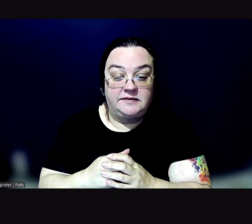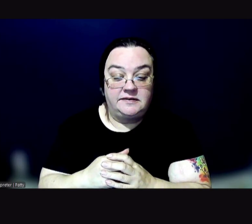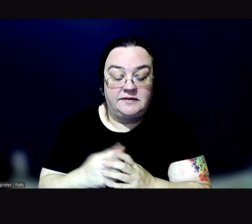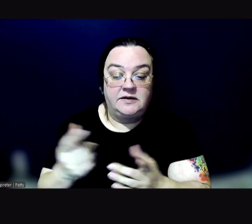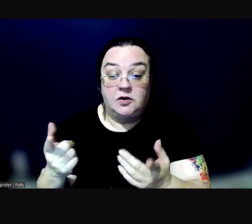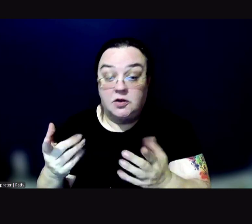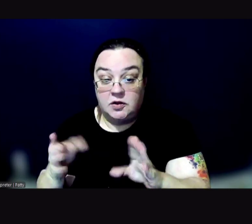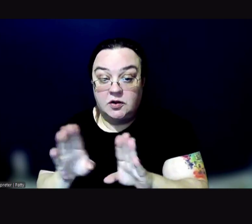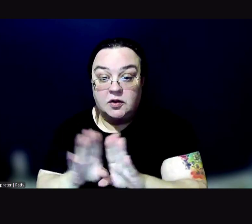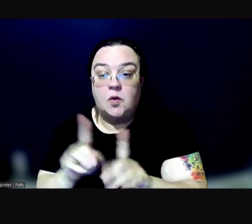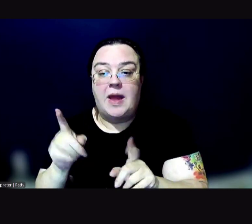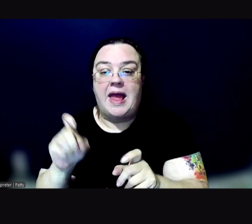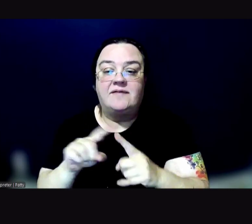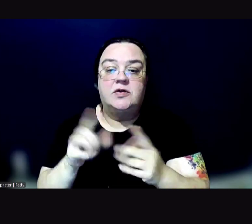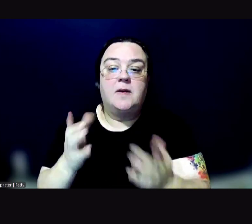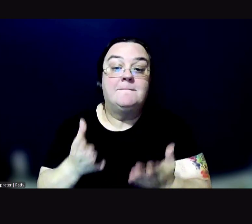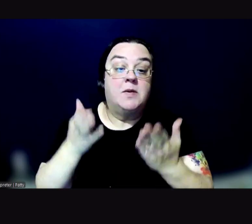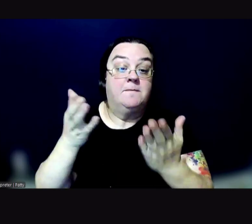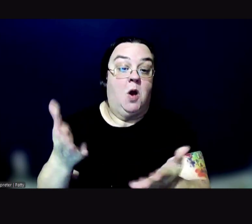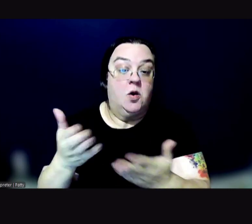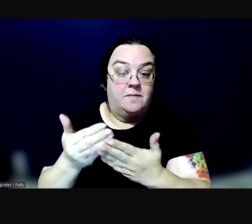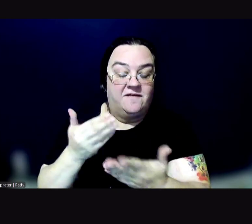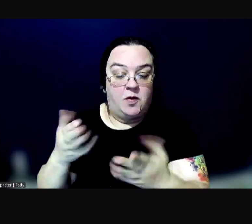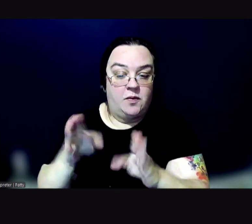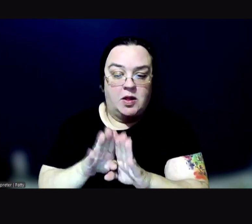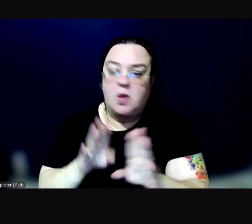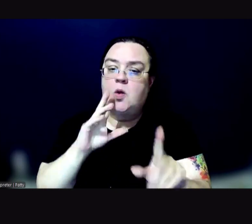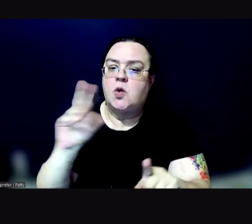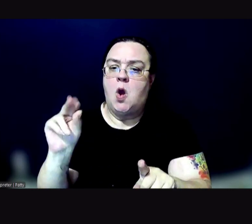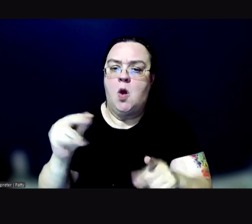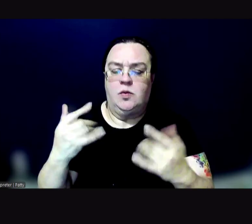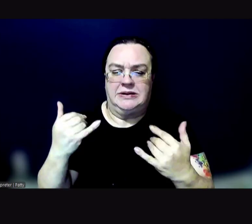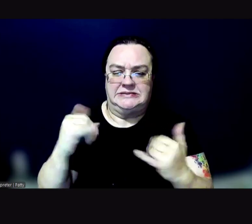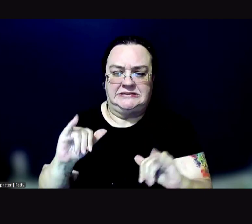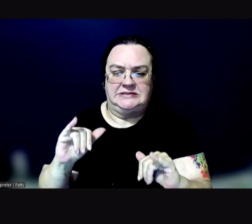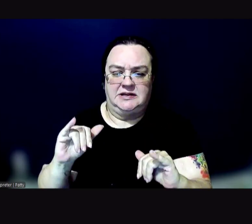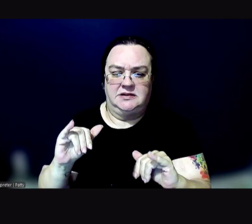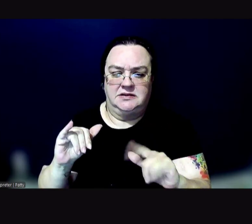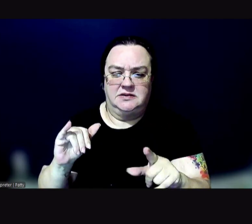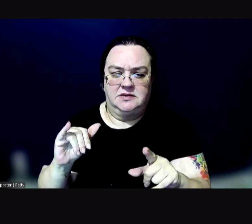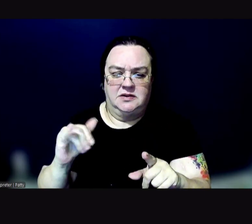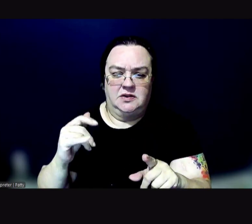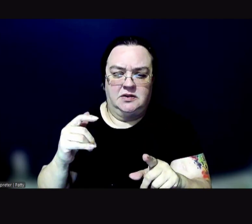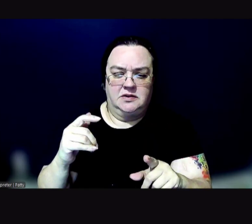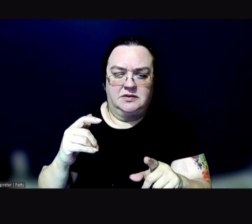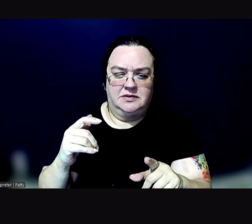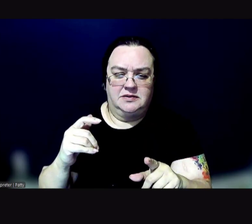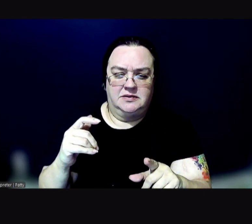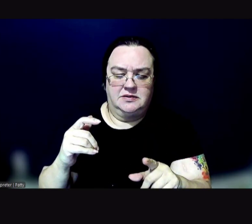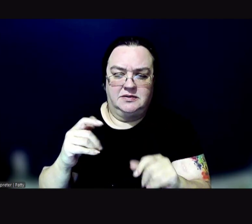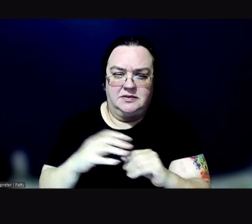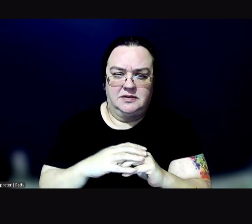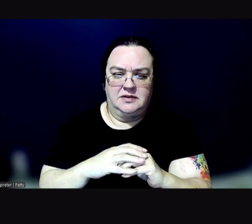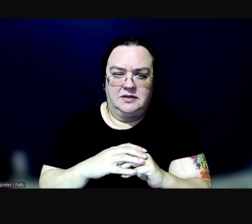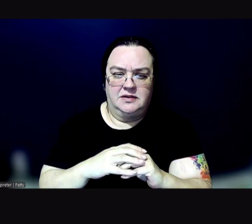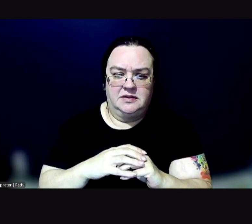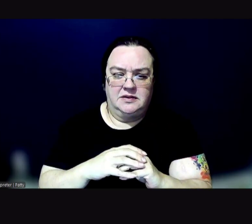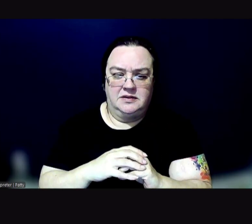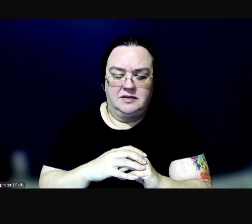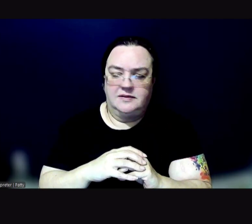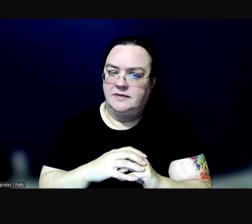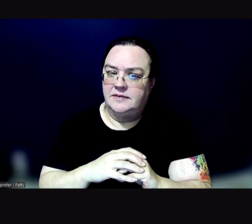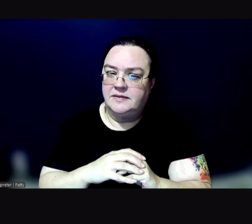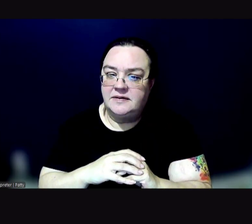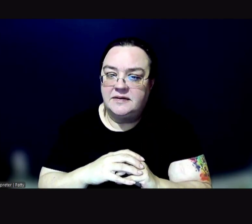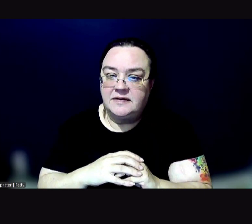have to do the close before we close. No, we're still. No, we're still in So we can closed go into close from here. Or you- I thought